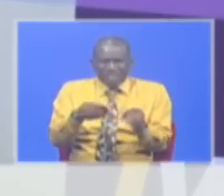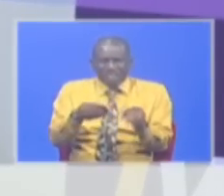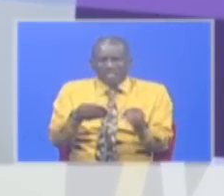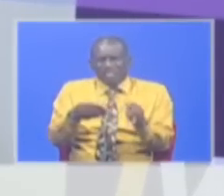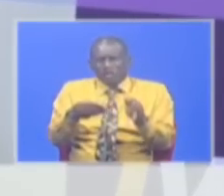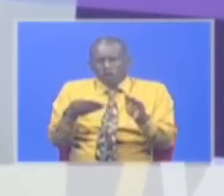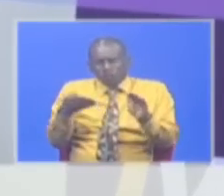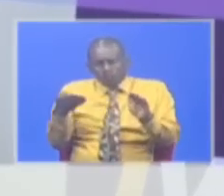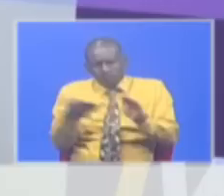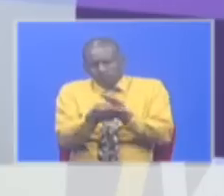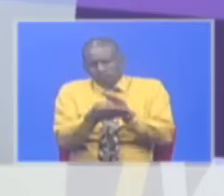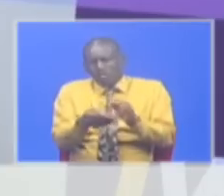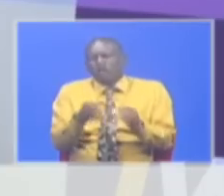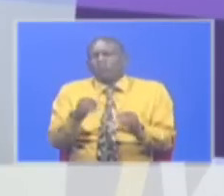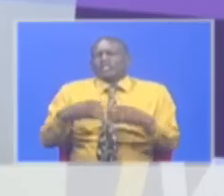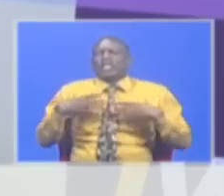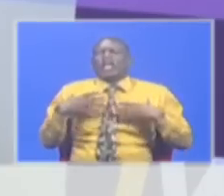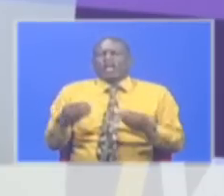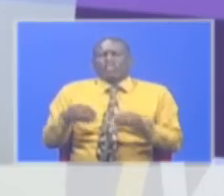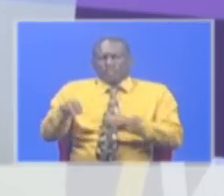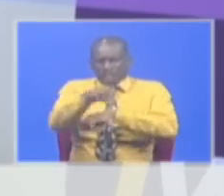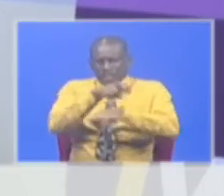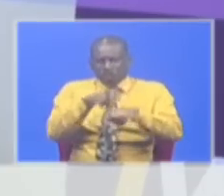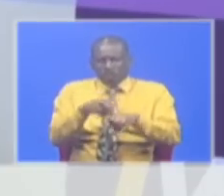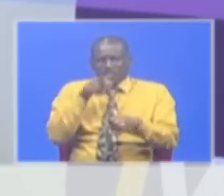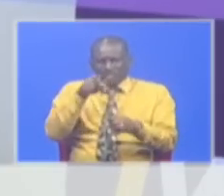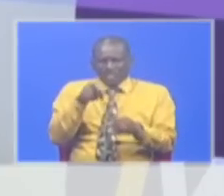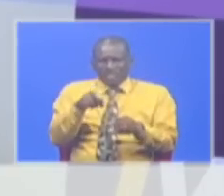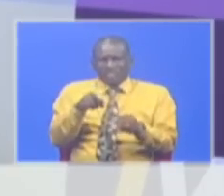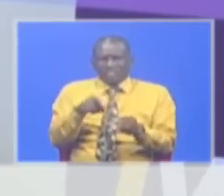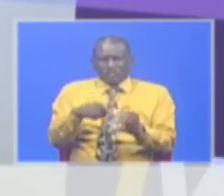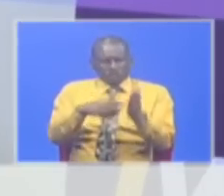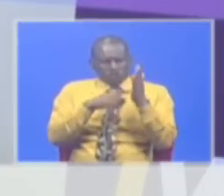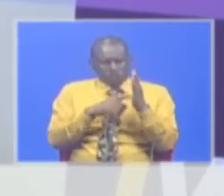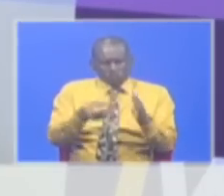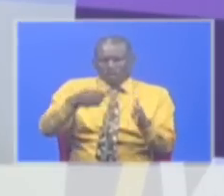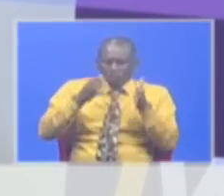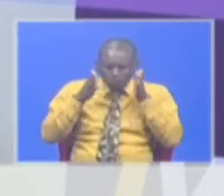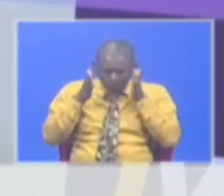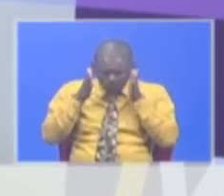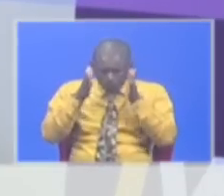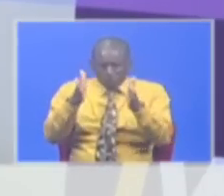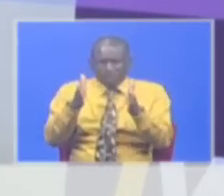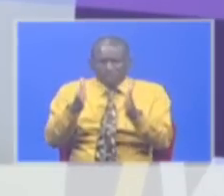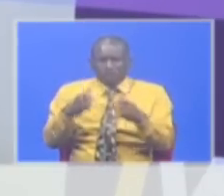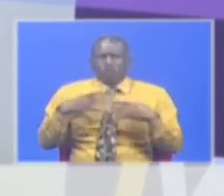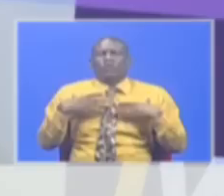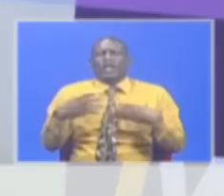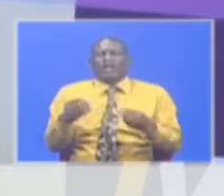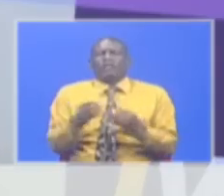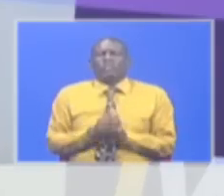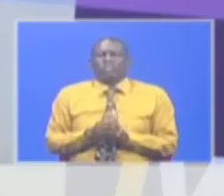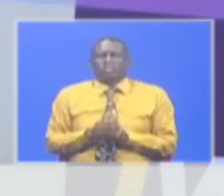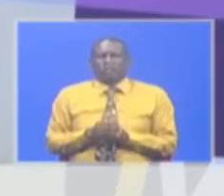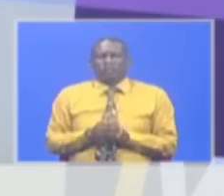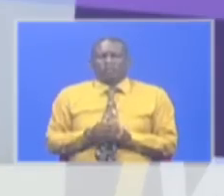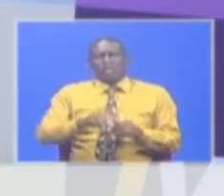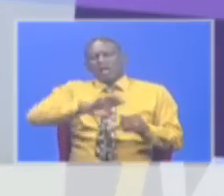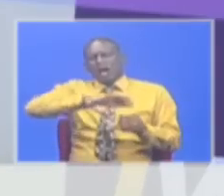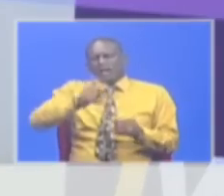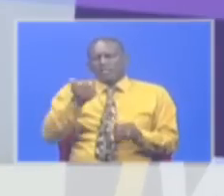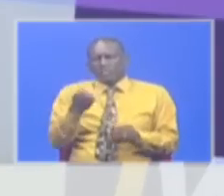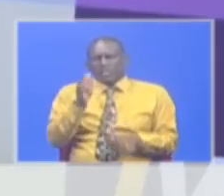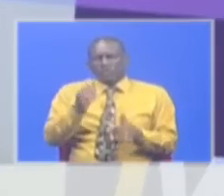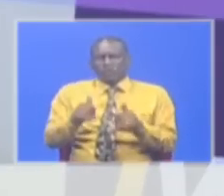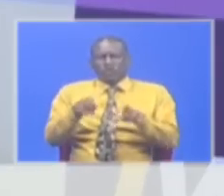Nation. And that specific insert is an insert that shows our commitment to health. Another thing that is